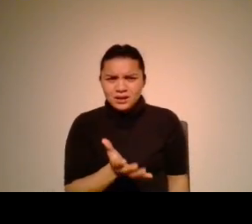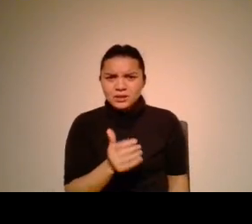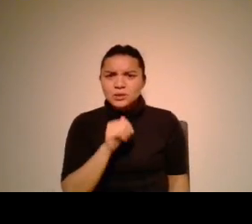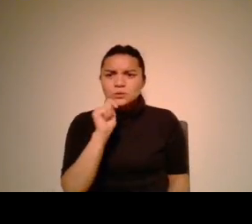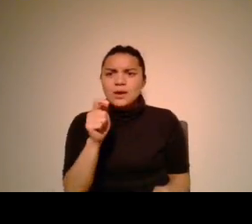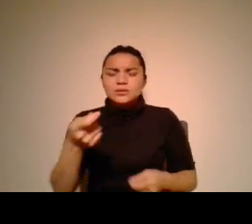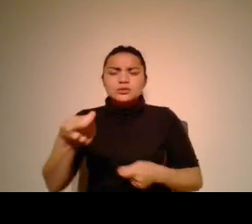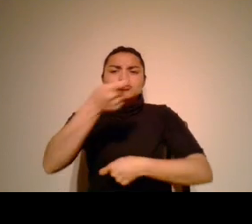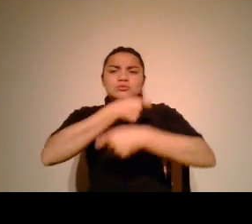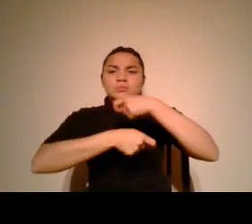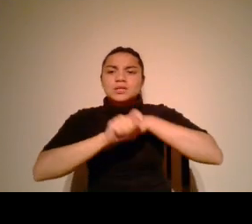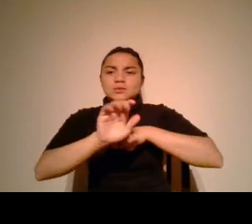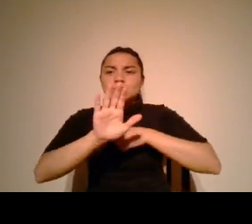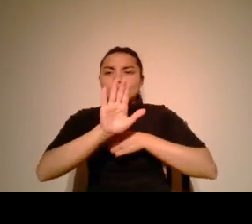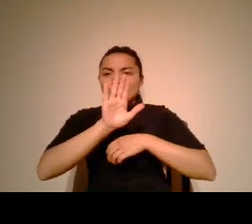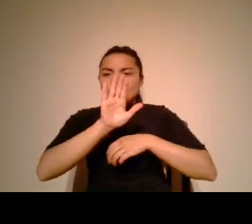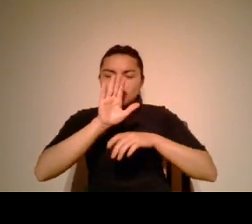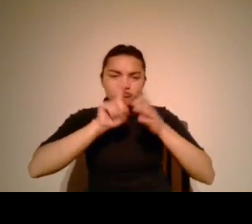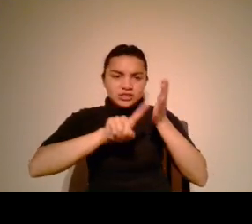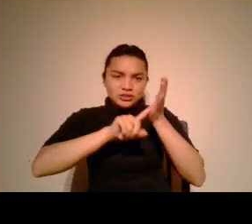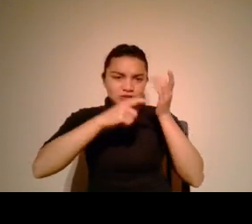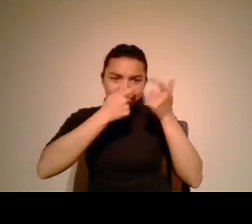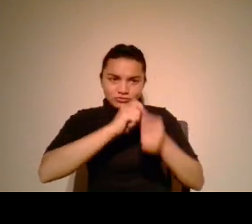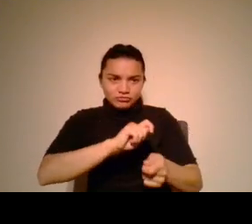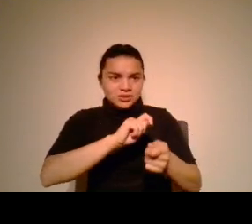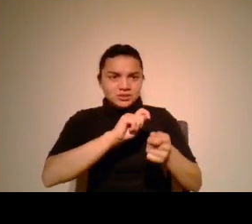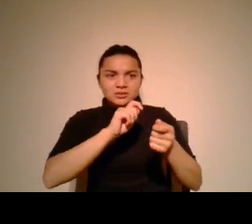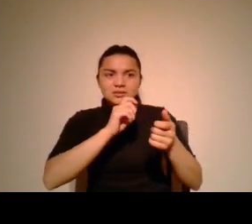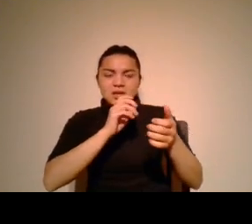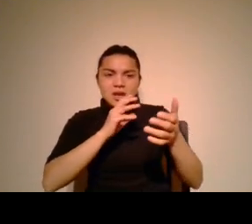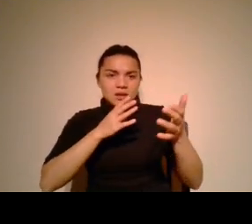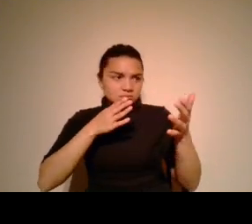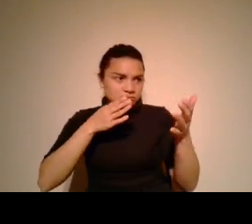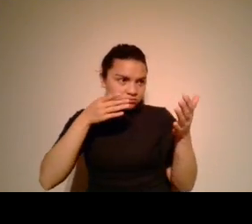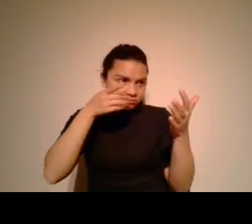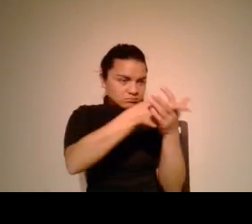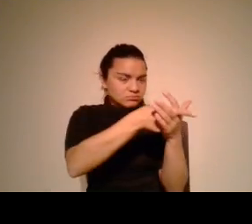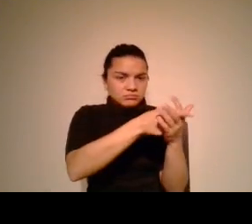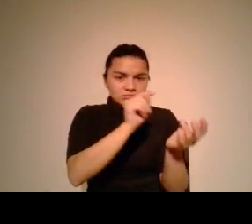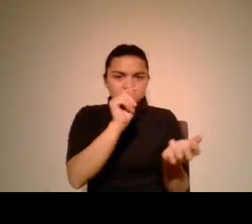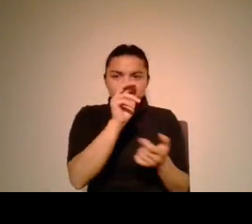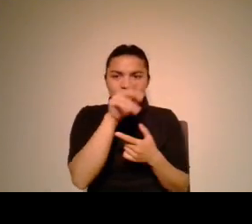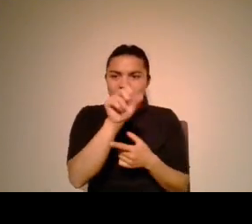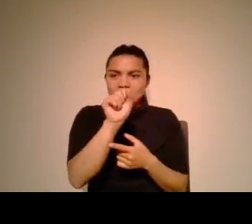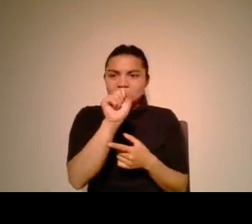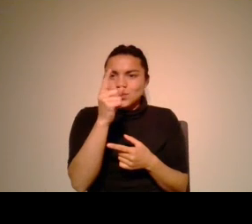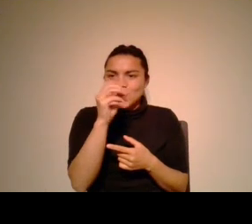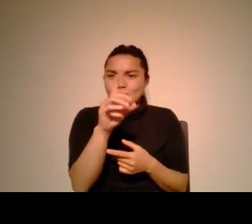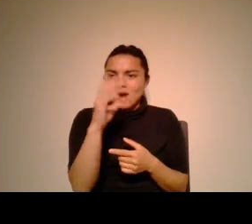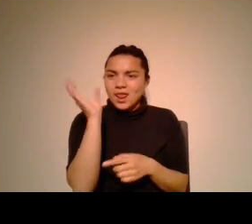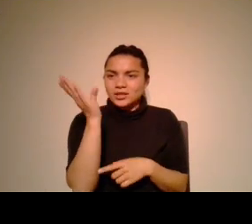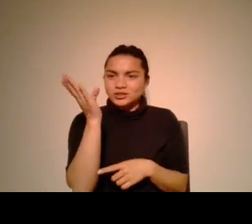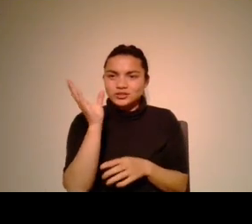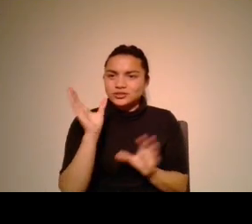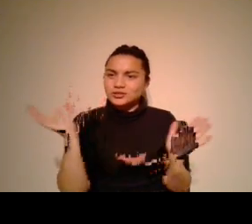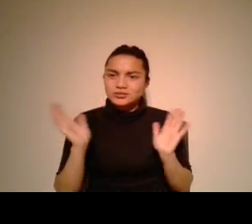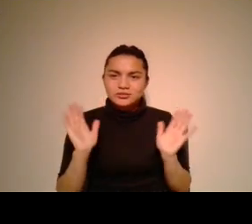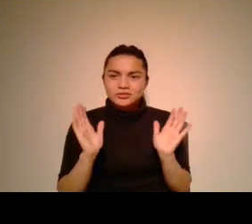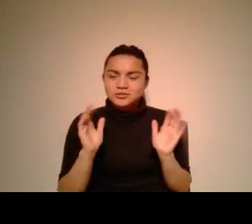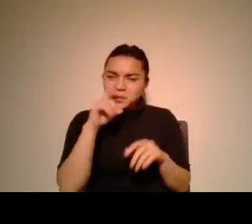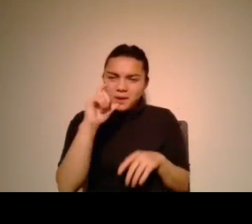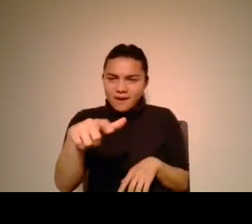of research interests and personal interests with just giving the Trans 101 lecture over and over again. The Trans